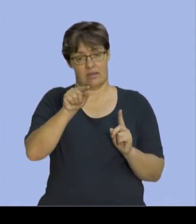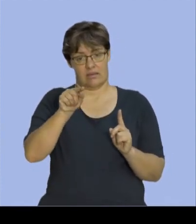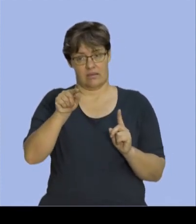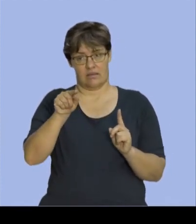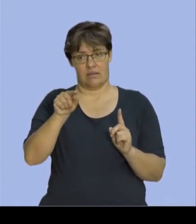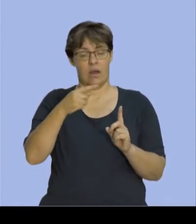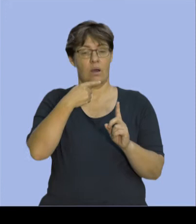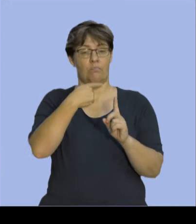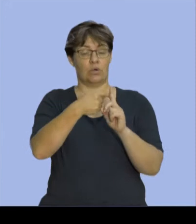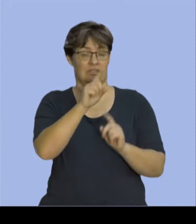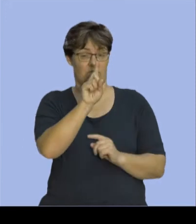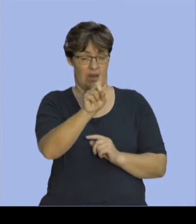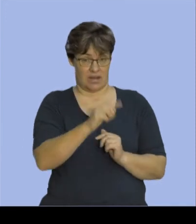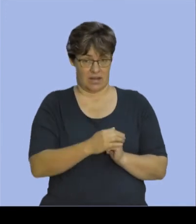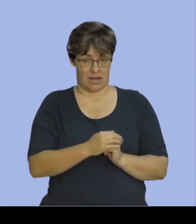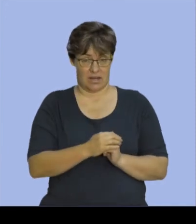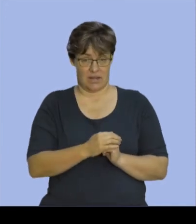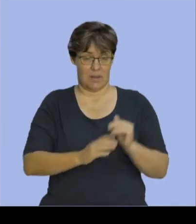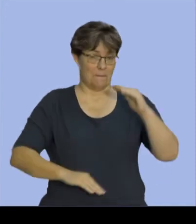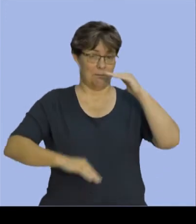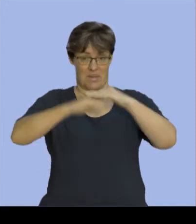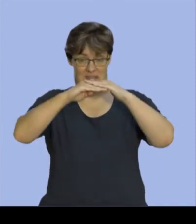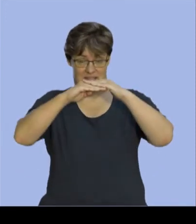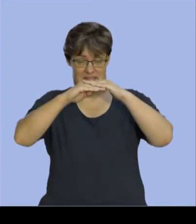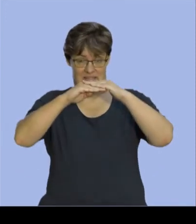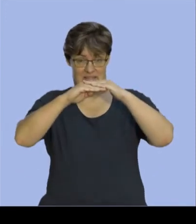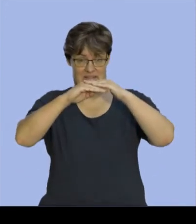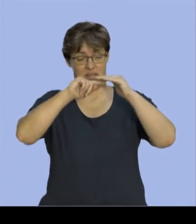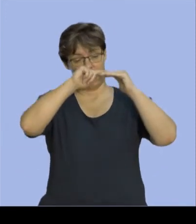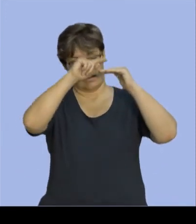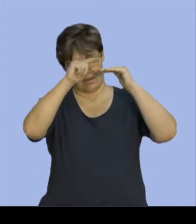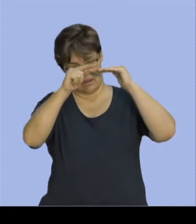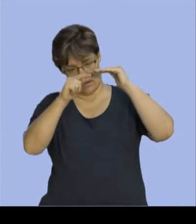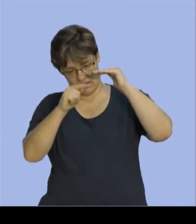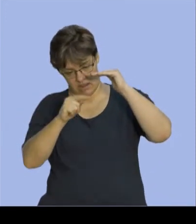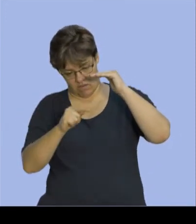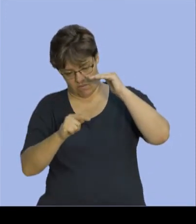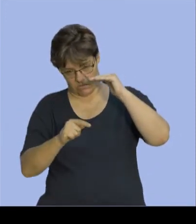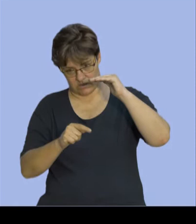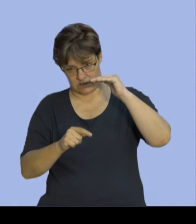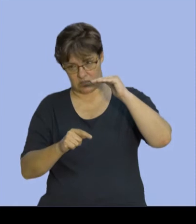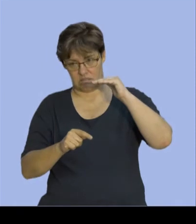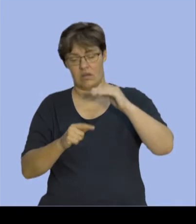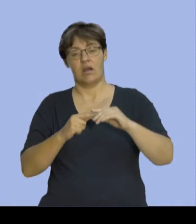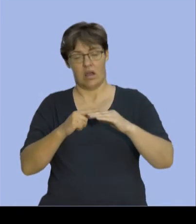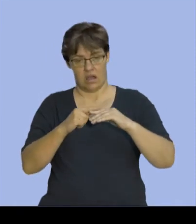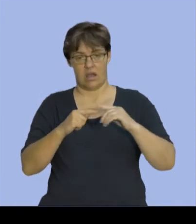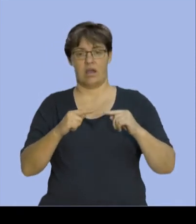a +1 there, which is the max point. It then turns, goes down, crosses by